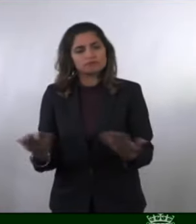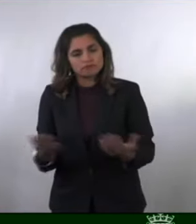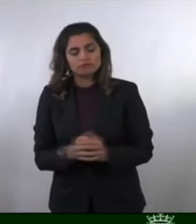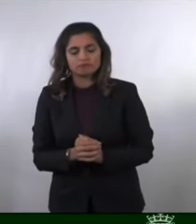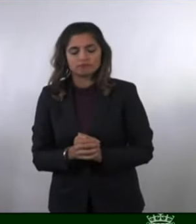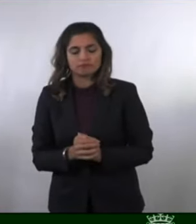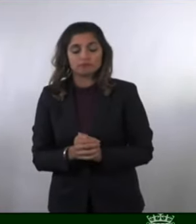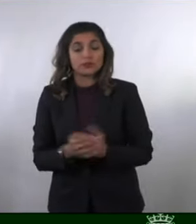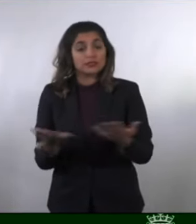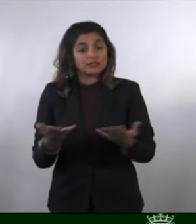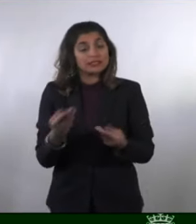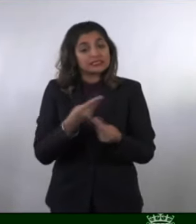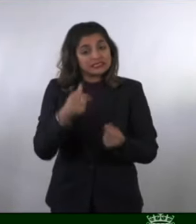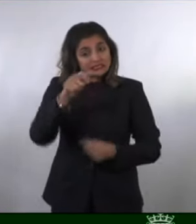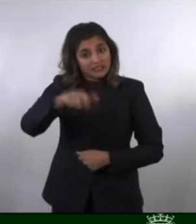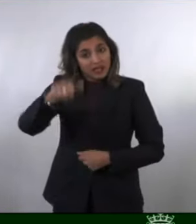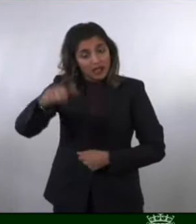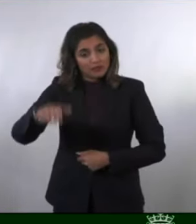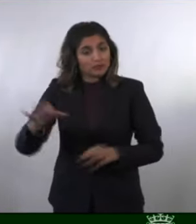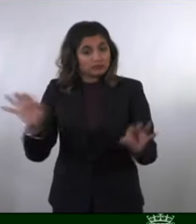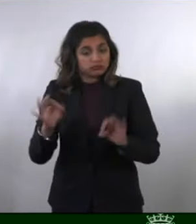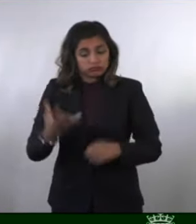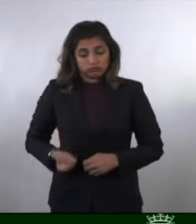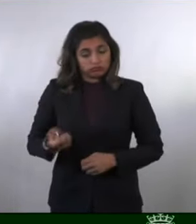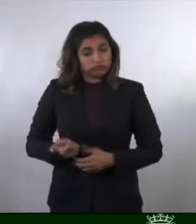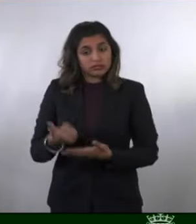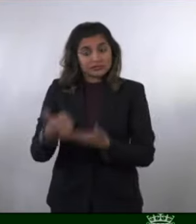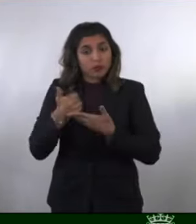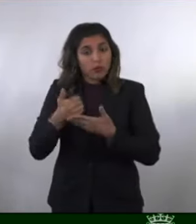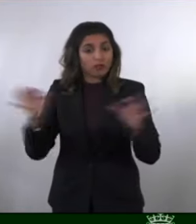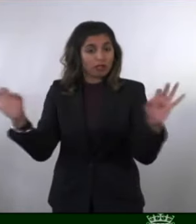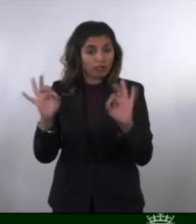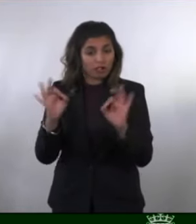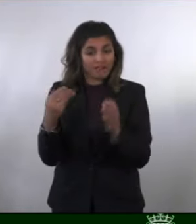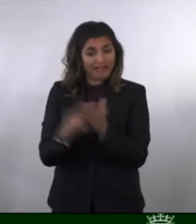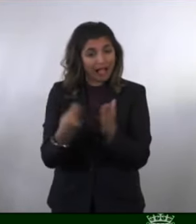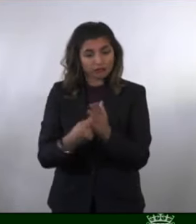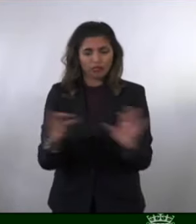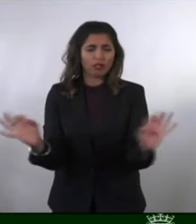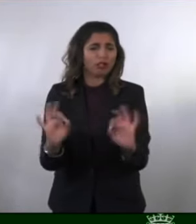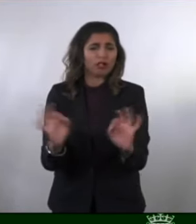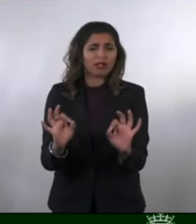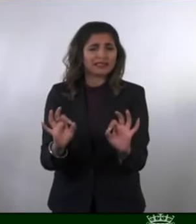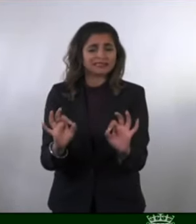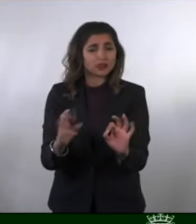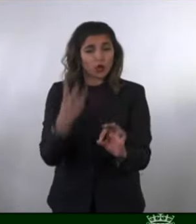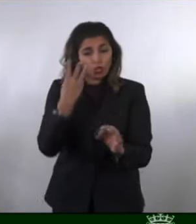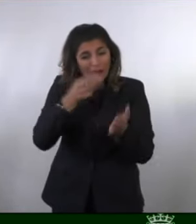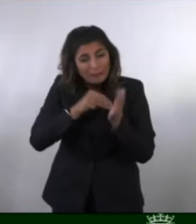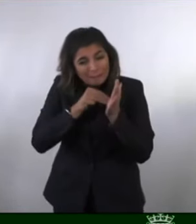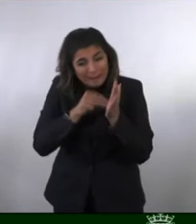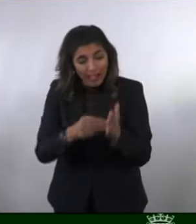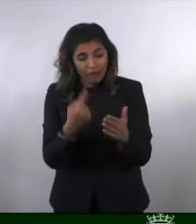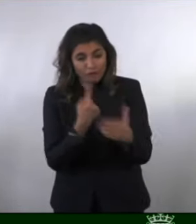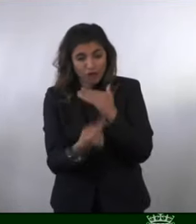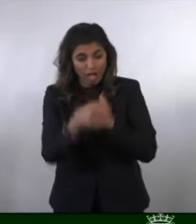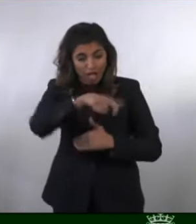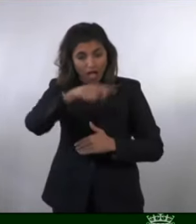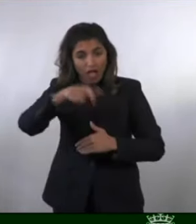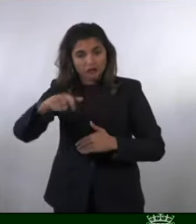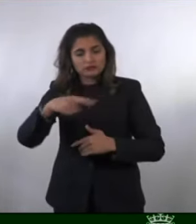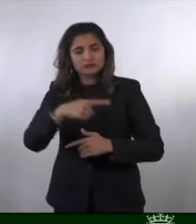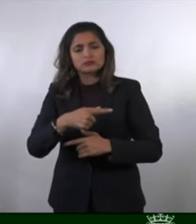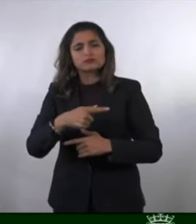a single penny of support since the beginning of this pandemic. 3 million freelancers, sole traders, and the